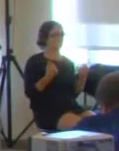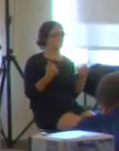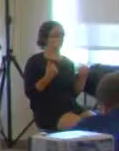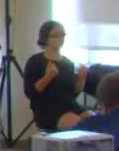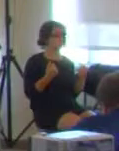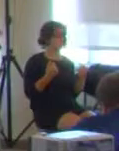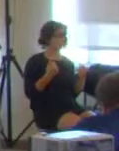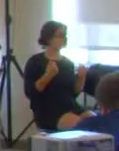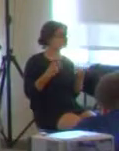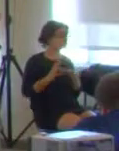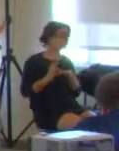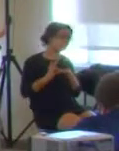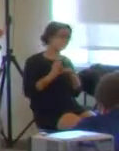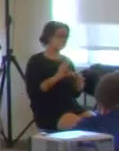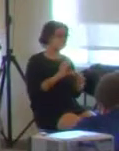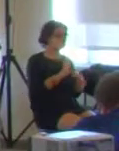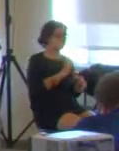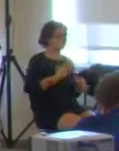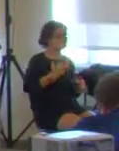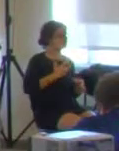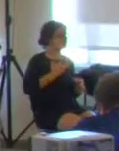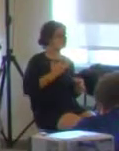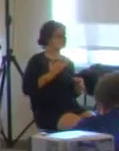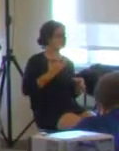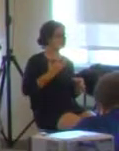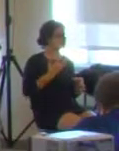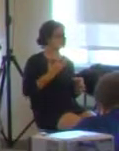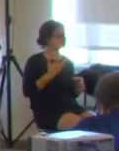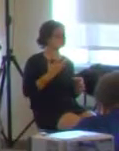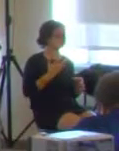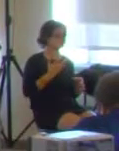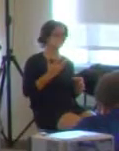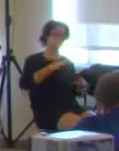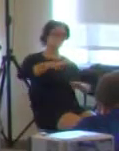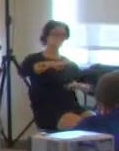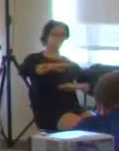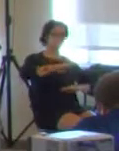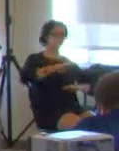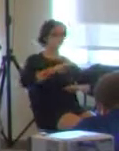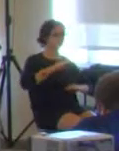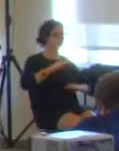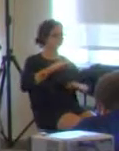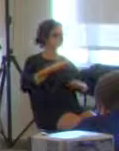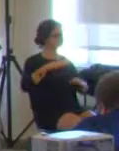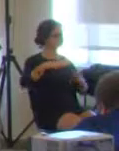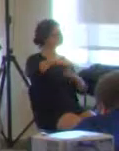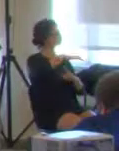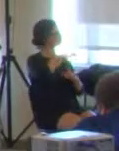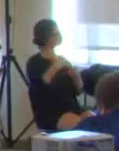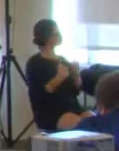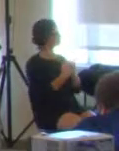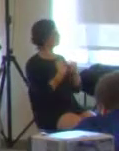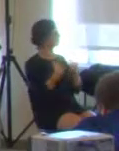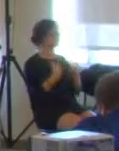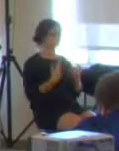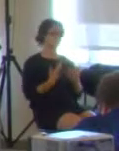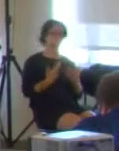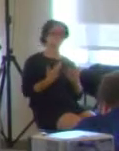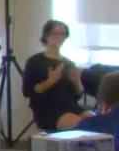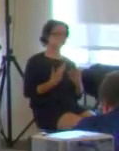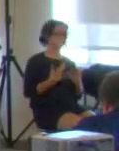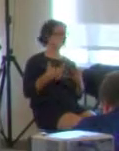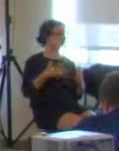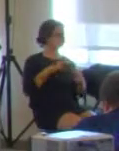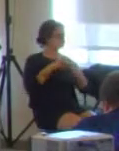involves an environment in which their needs are getting addressed and they are in tune